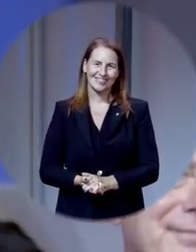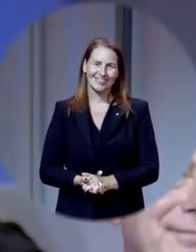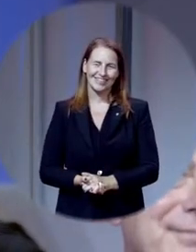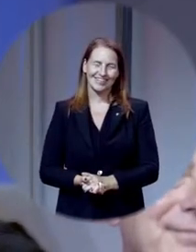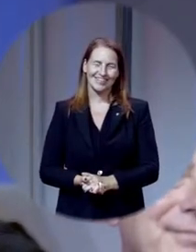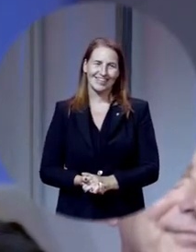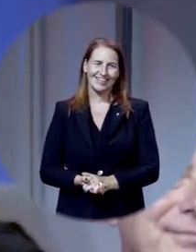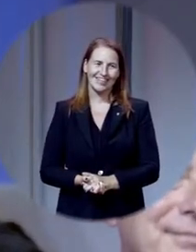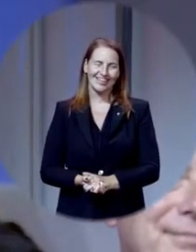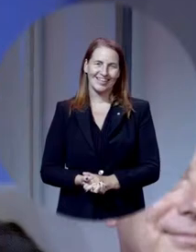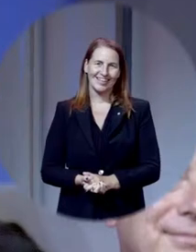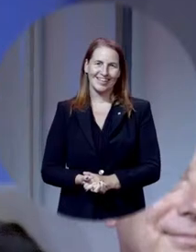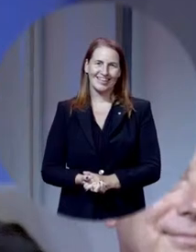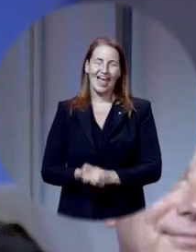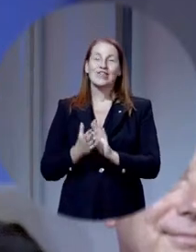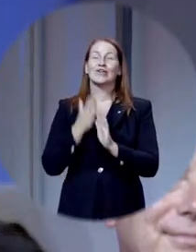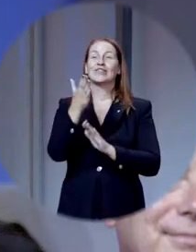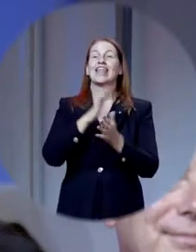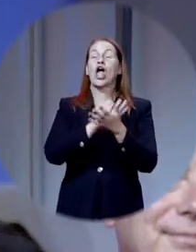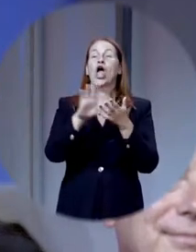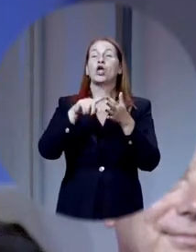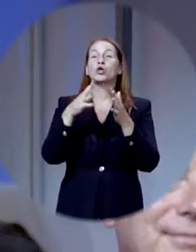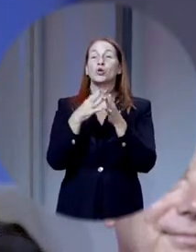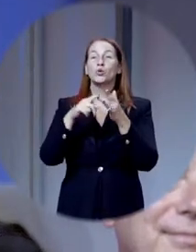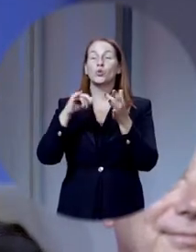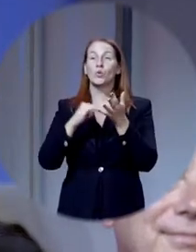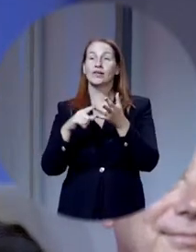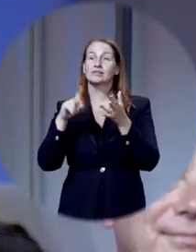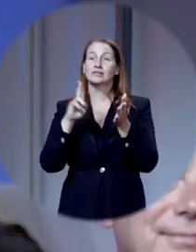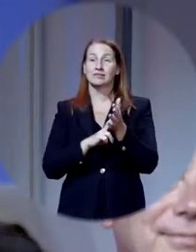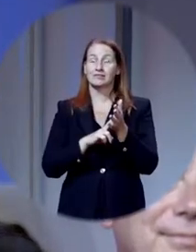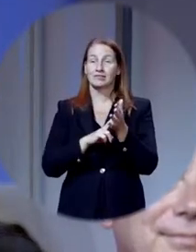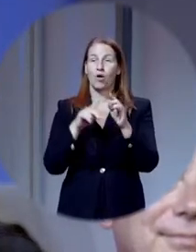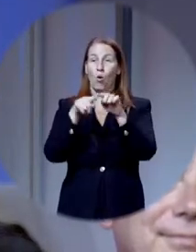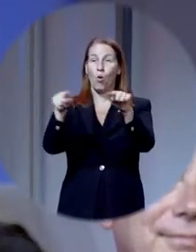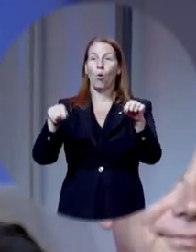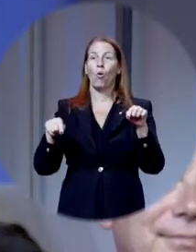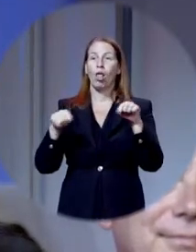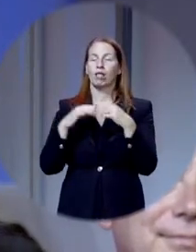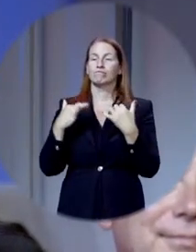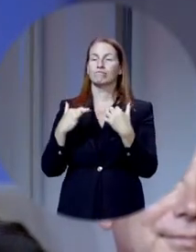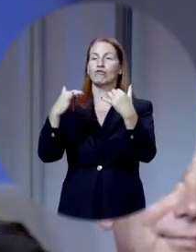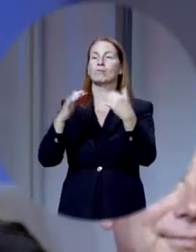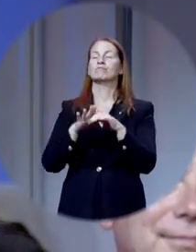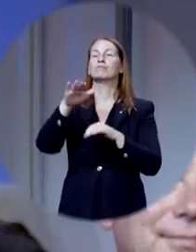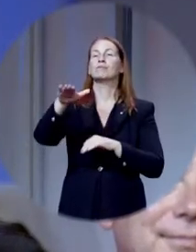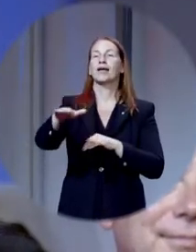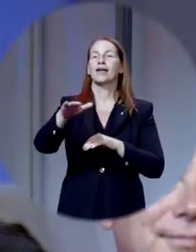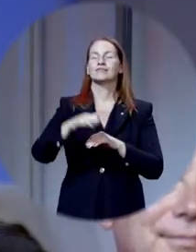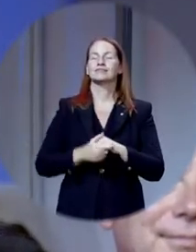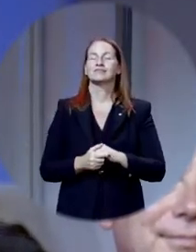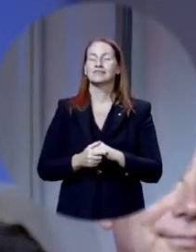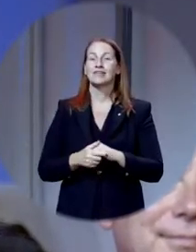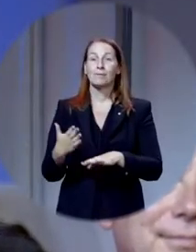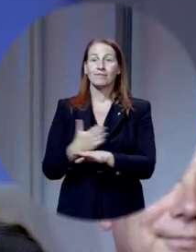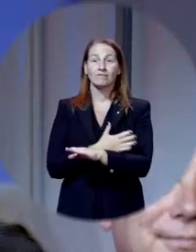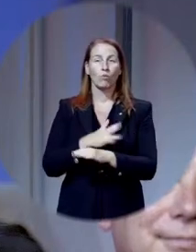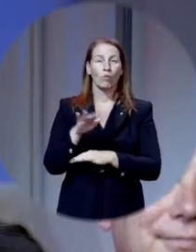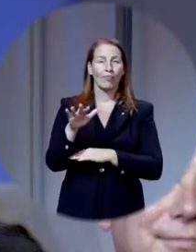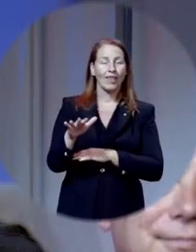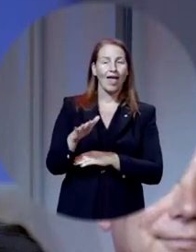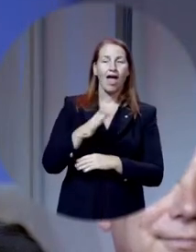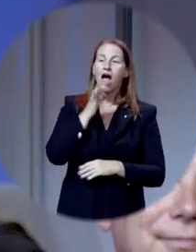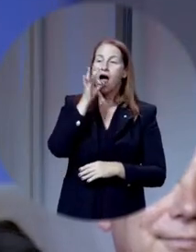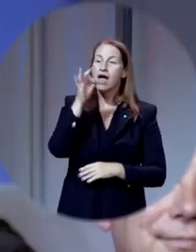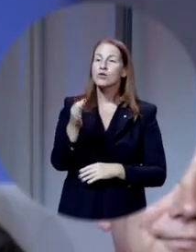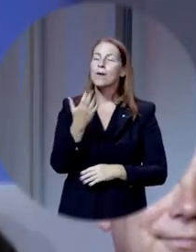So that will be in the Hewitson Hall, immediately behind this auditorium. But before we can get there, I will ask you